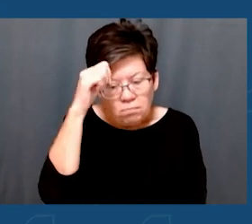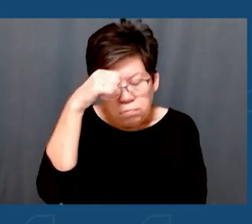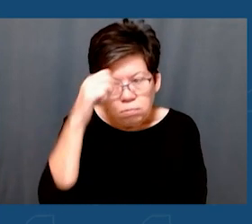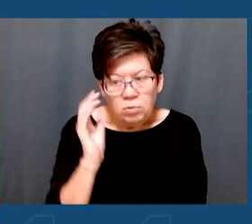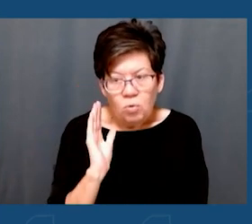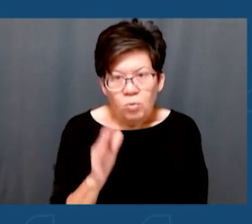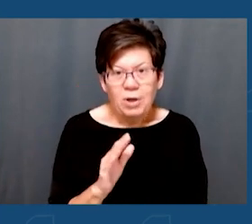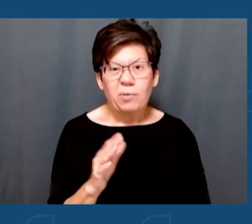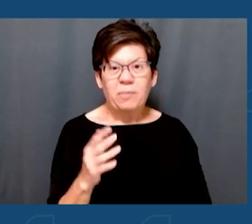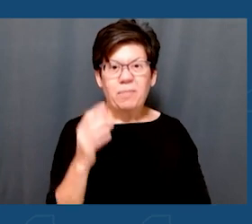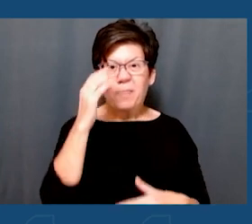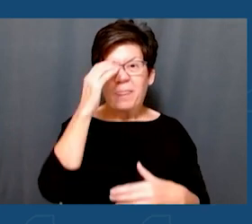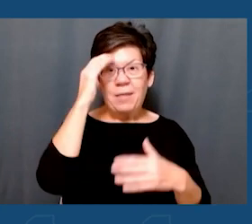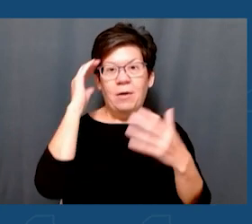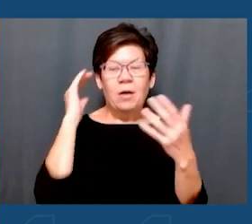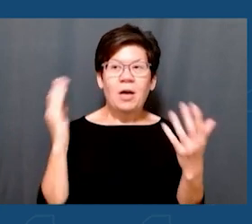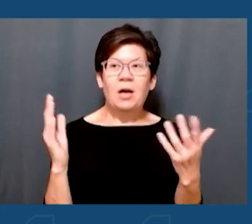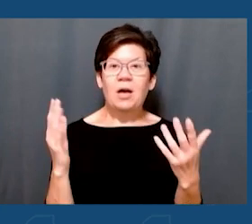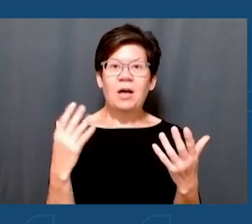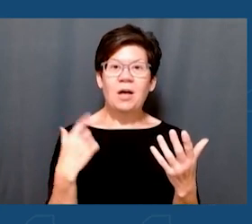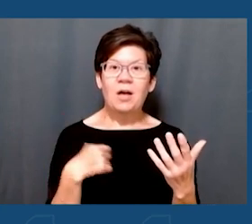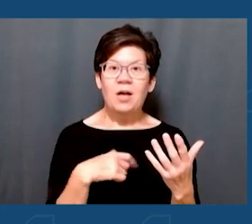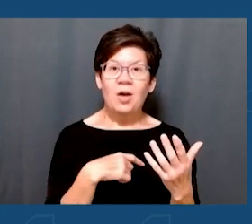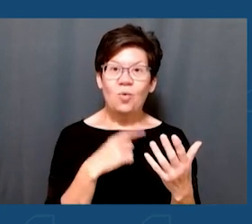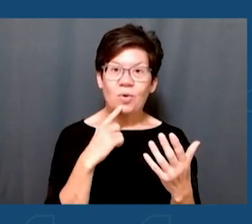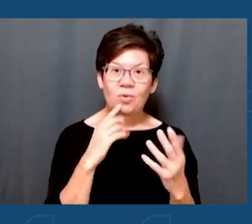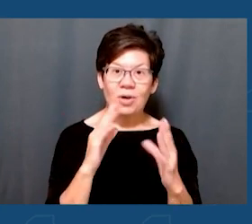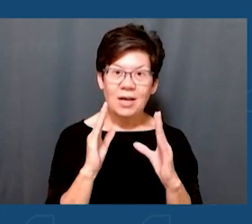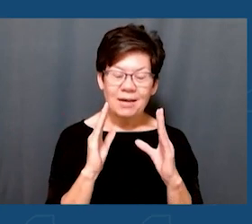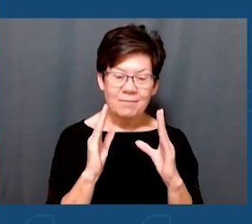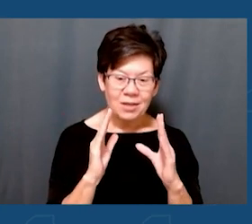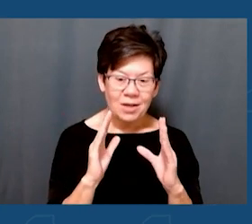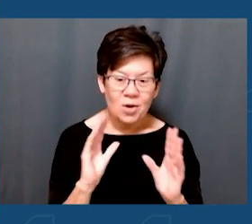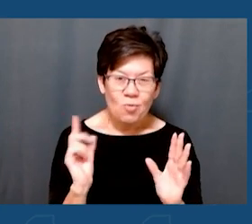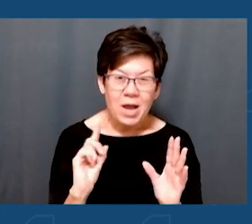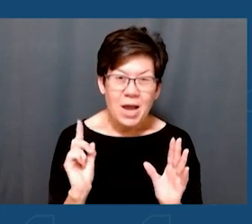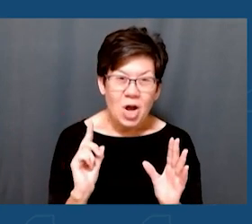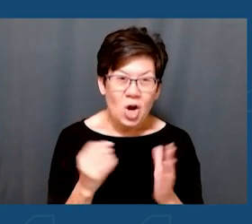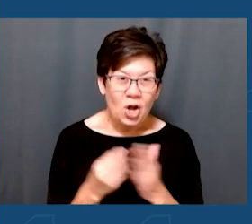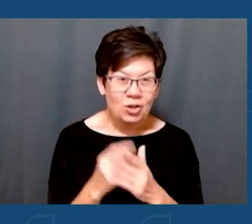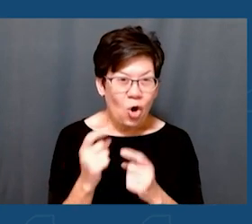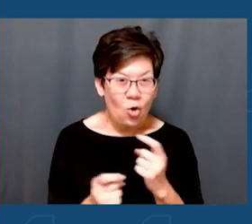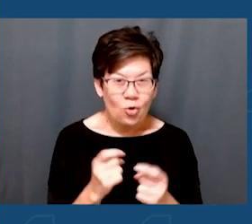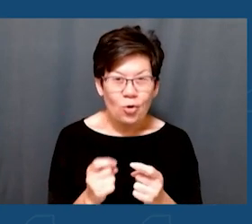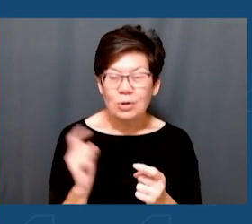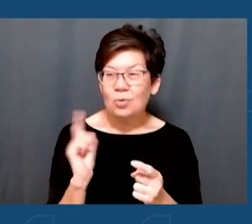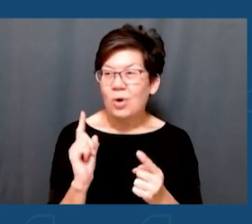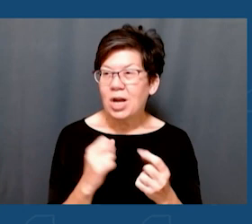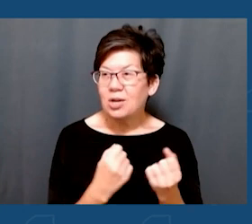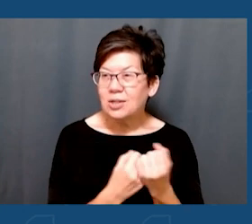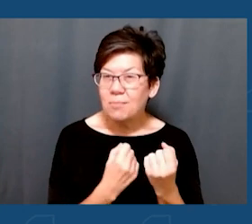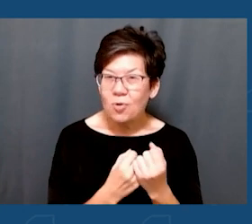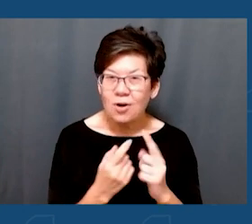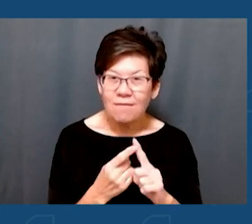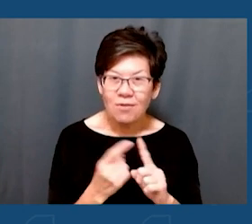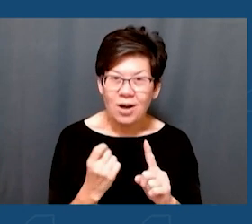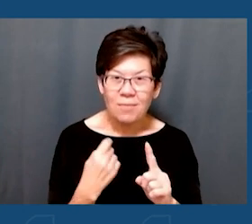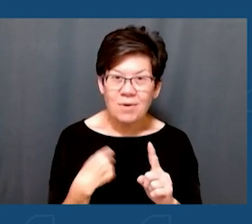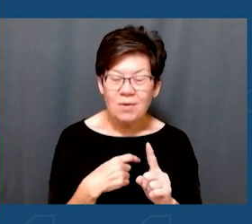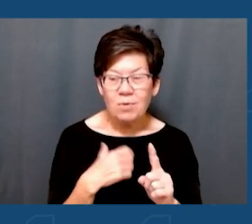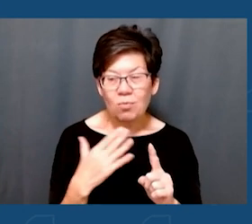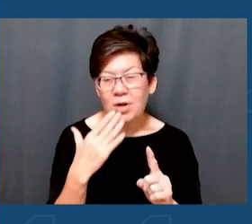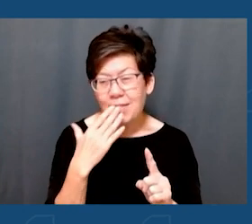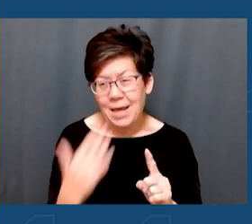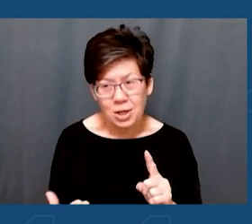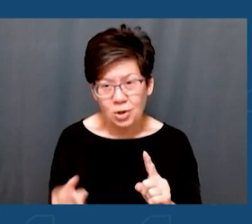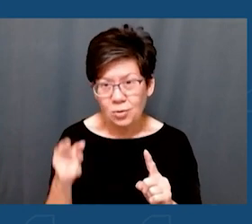Because we would pay close attention, where are the donors? Where is the support coming from? And we want to thank you, and we will